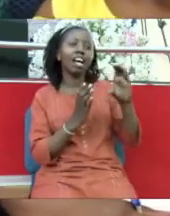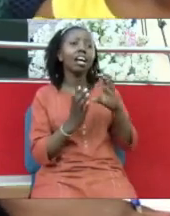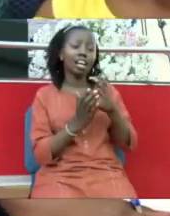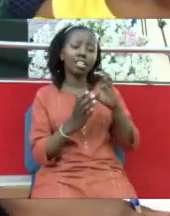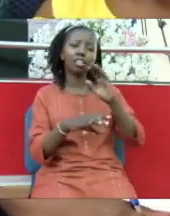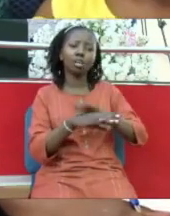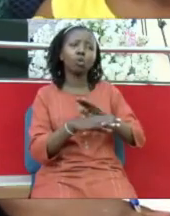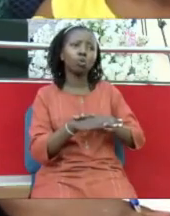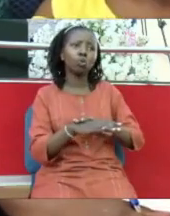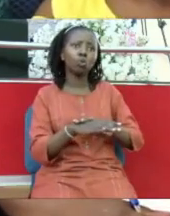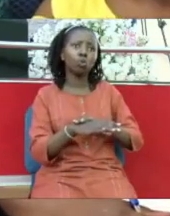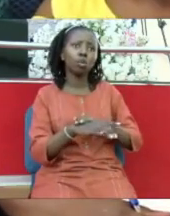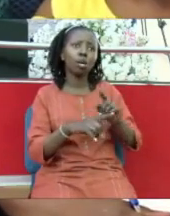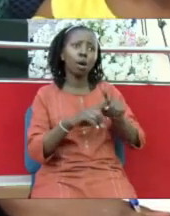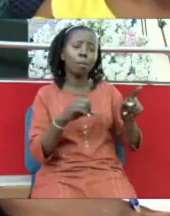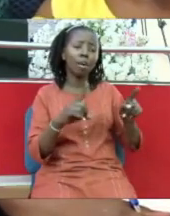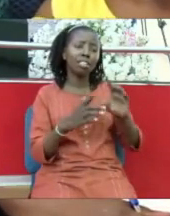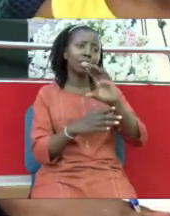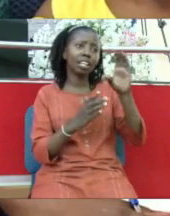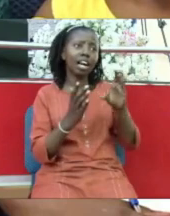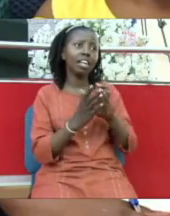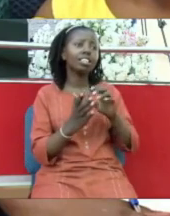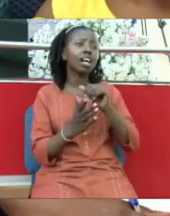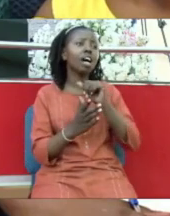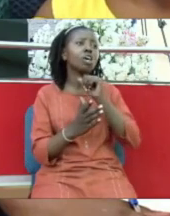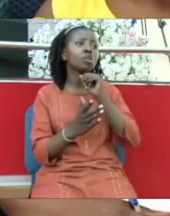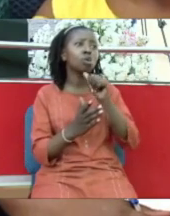so long as it is not contrary to the word of God.